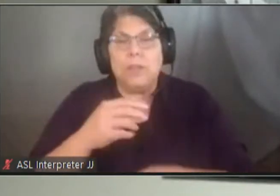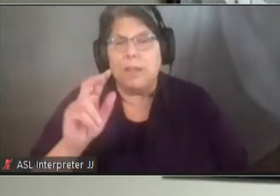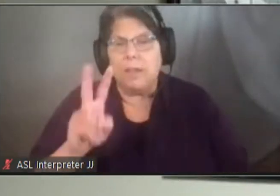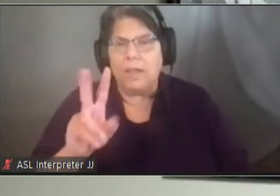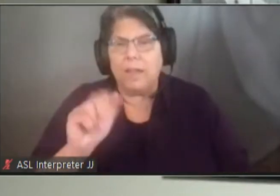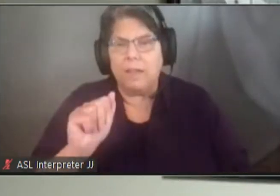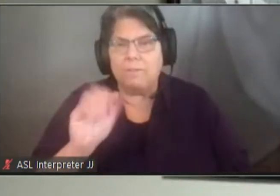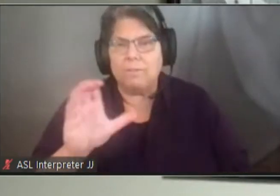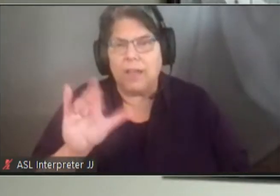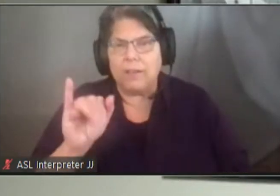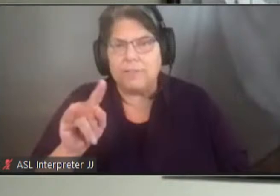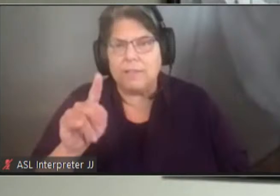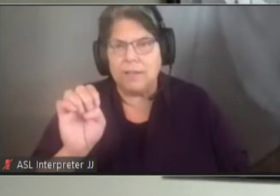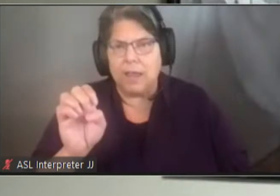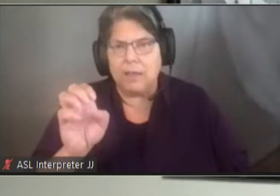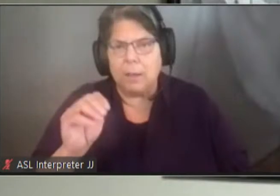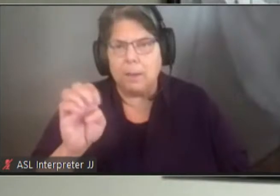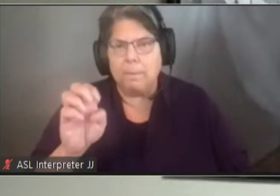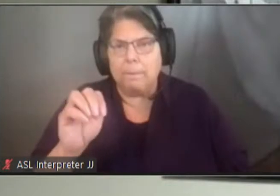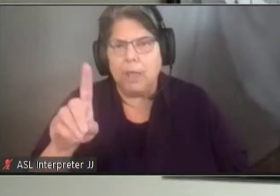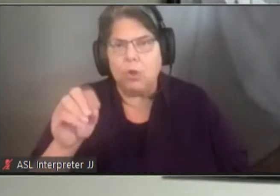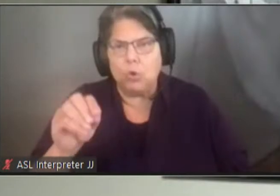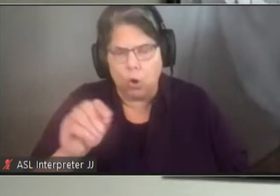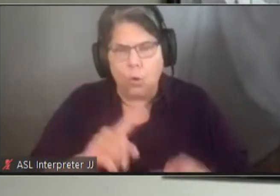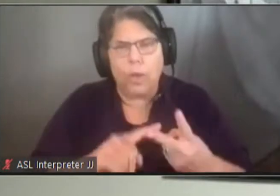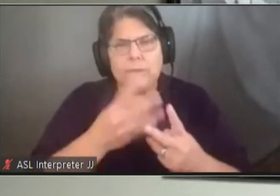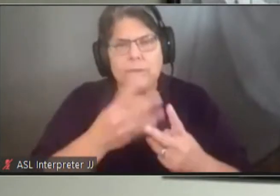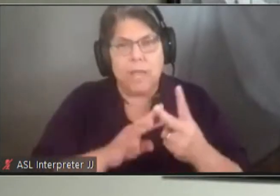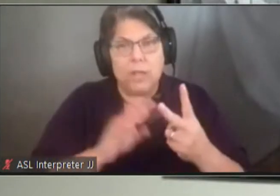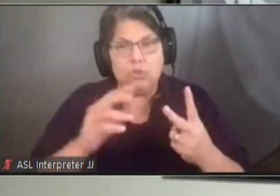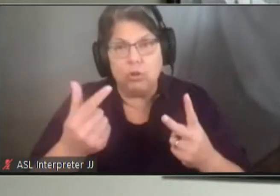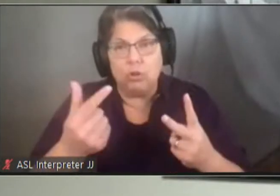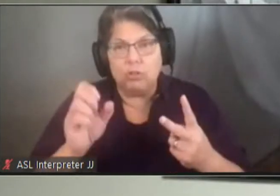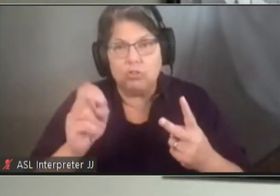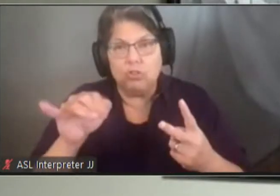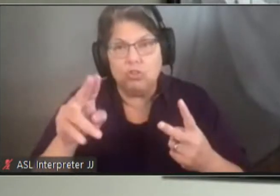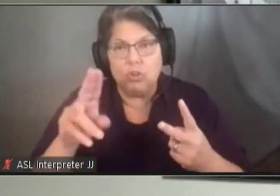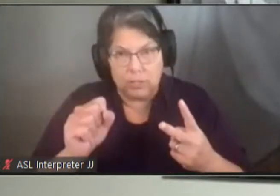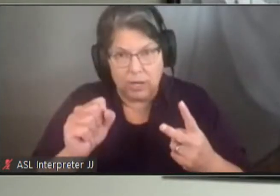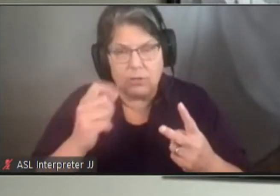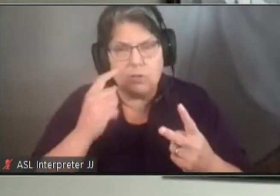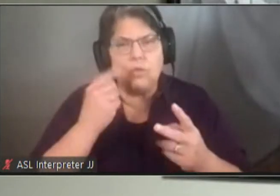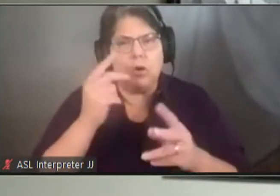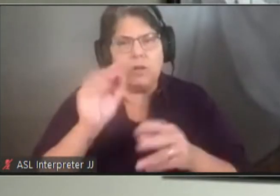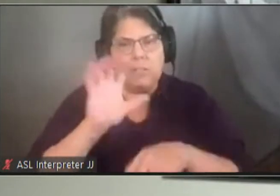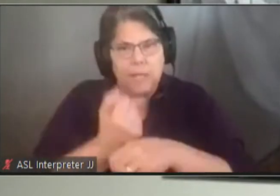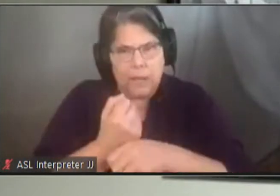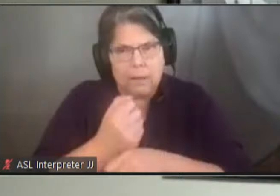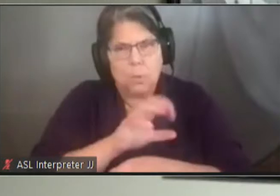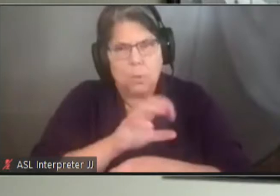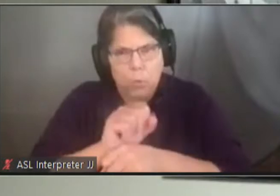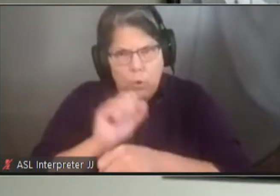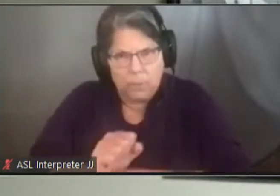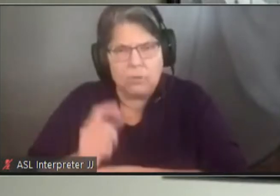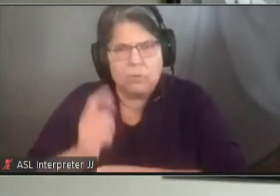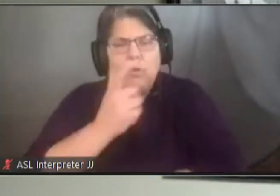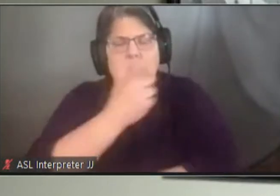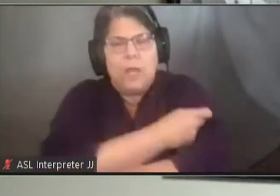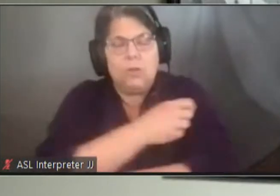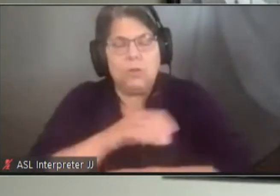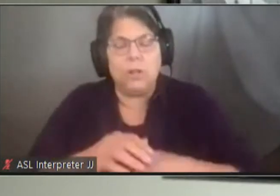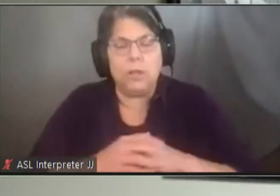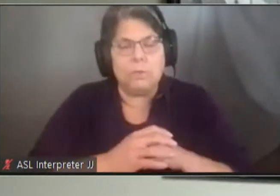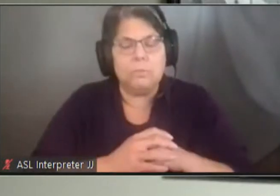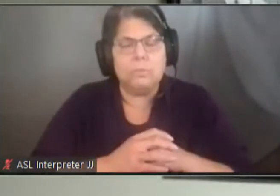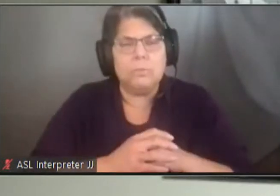Genius for scheduling. Our pilot of MyTurn, the new state scheduling program, was very successful in